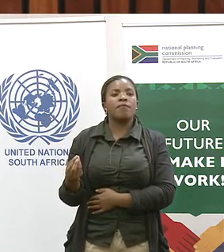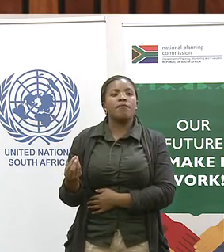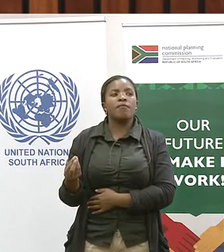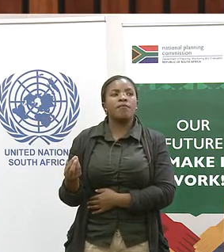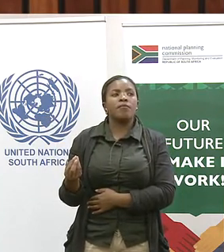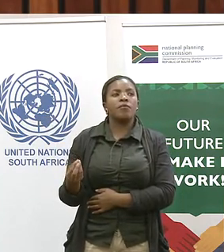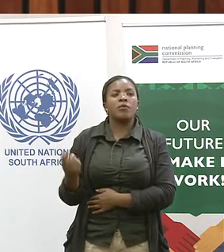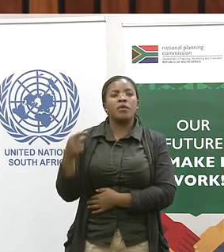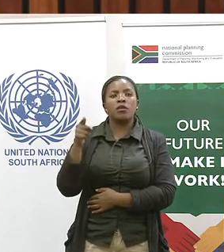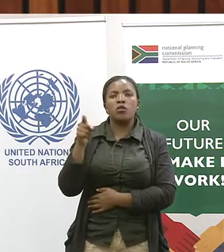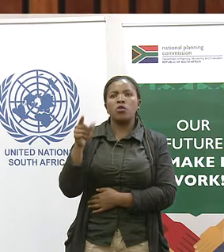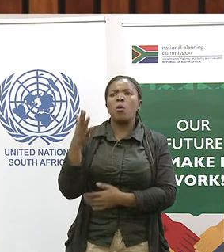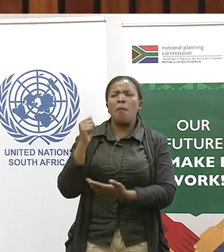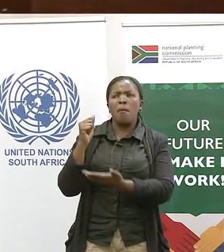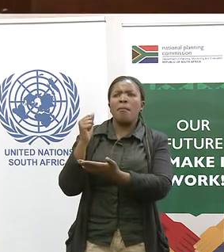realize your rights?